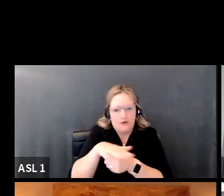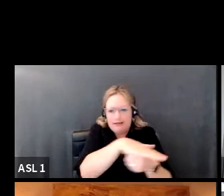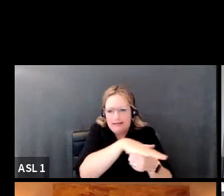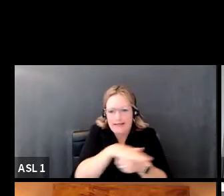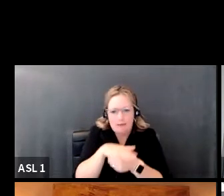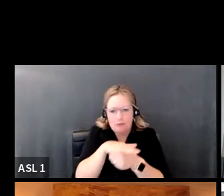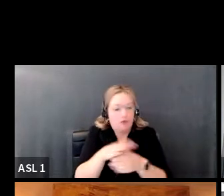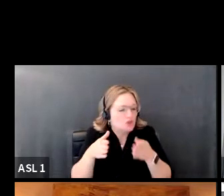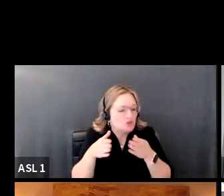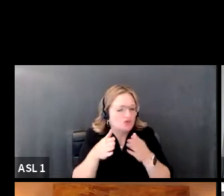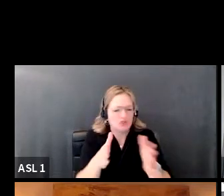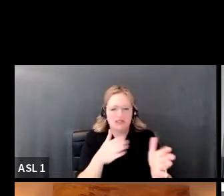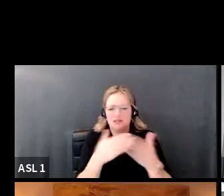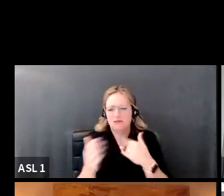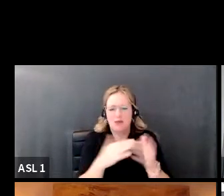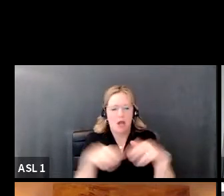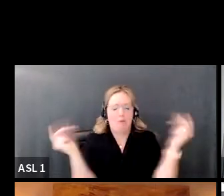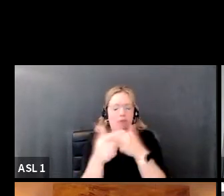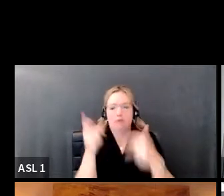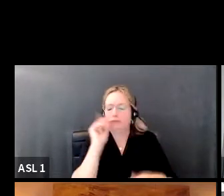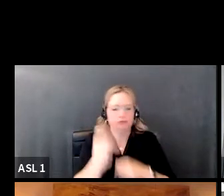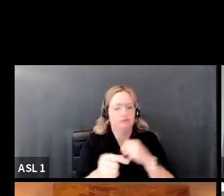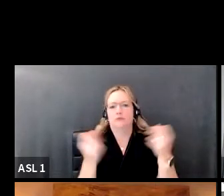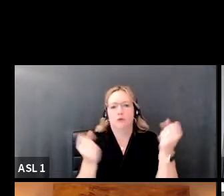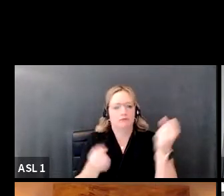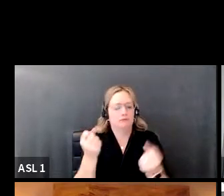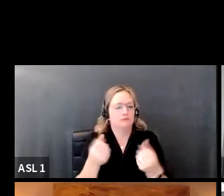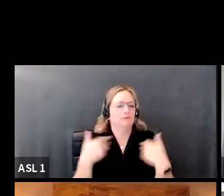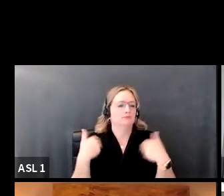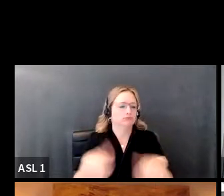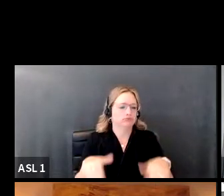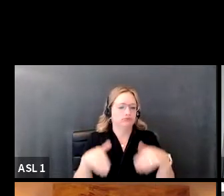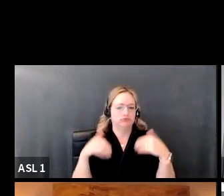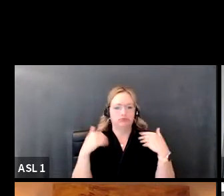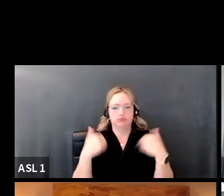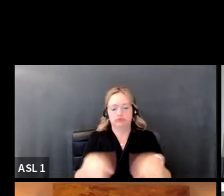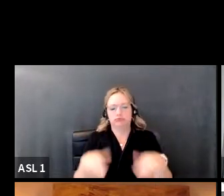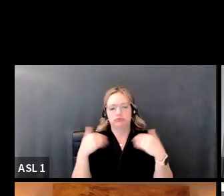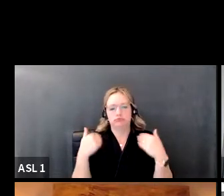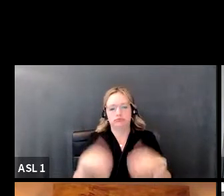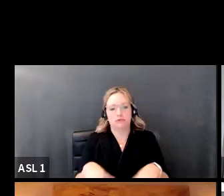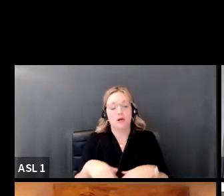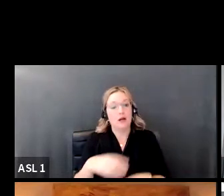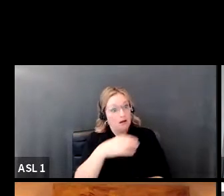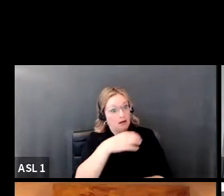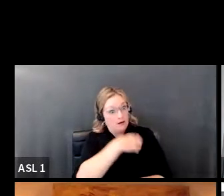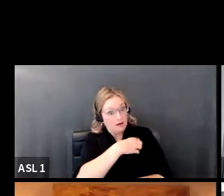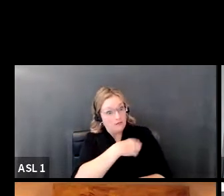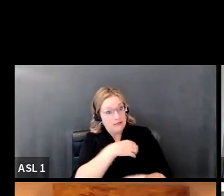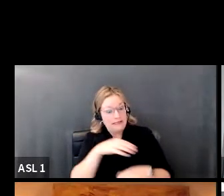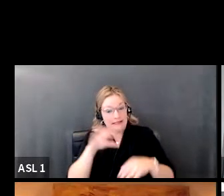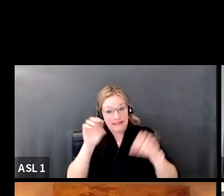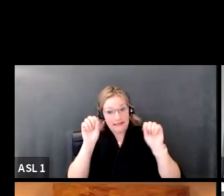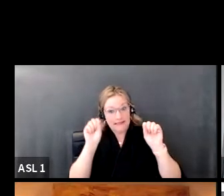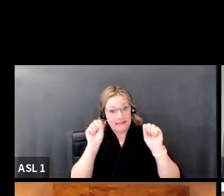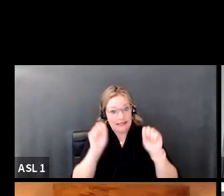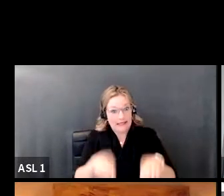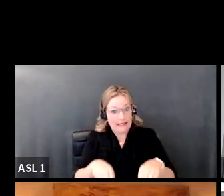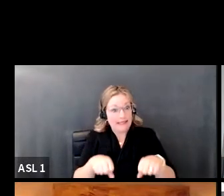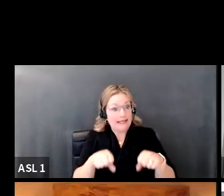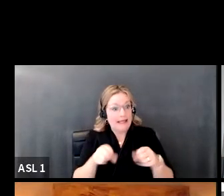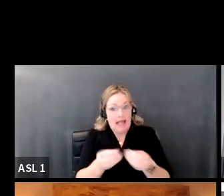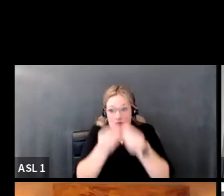type of street and uh the police certainly are not the um silver bullet